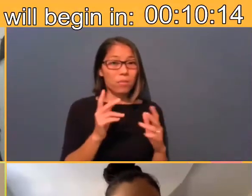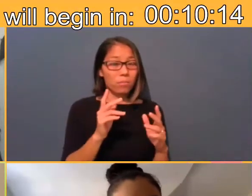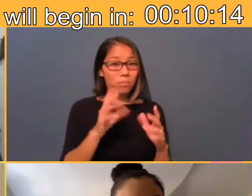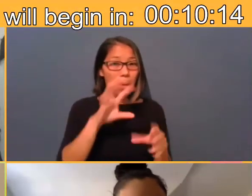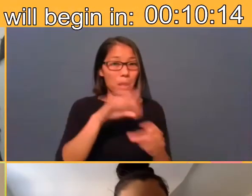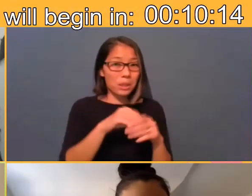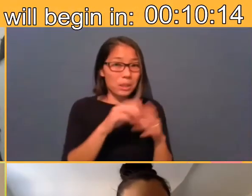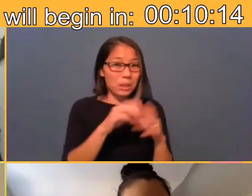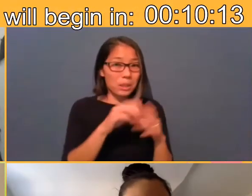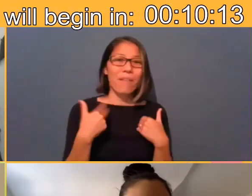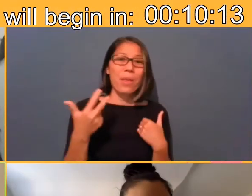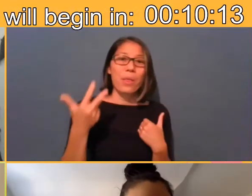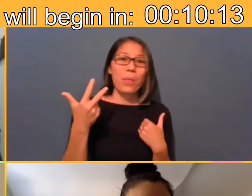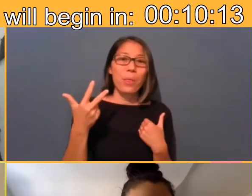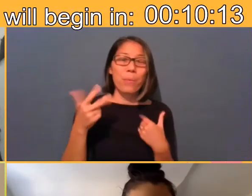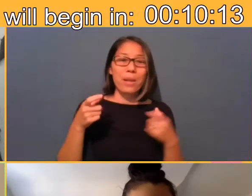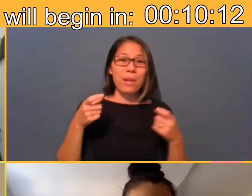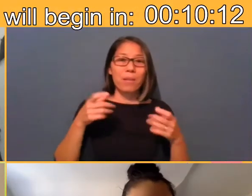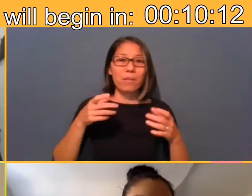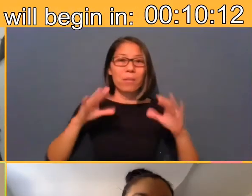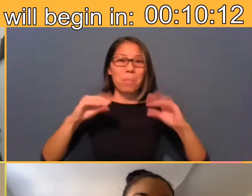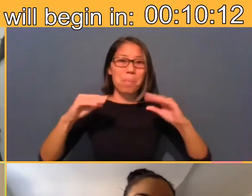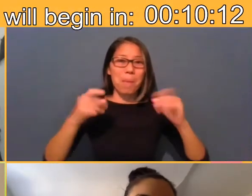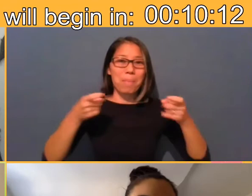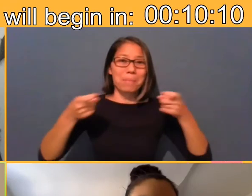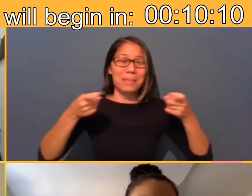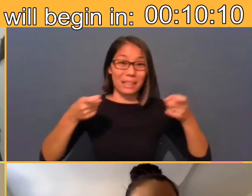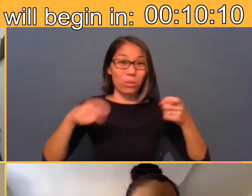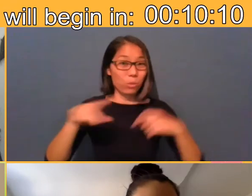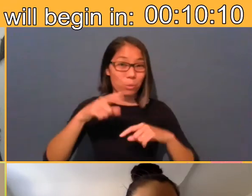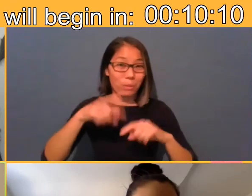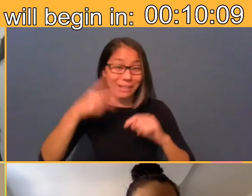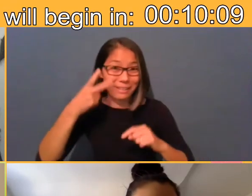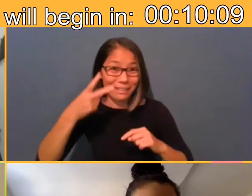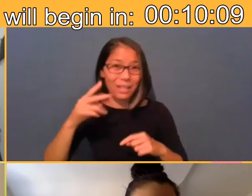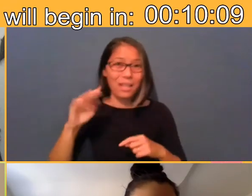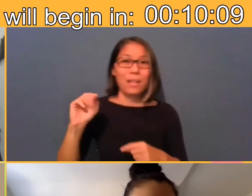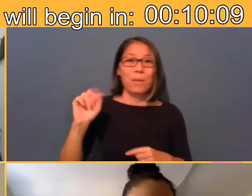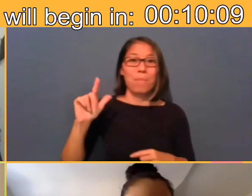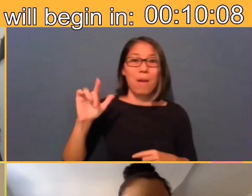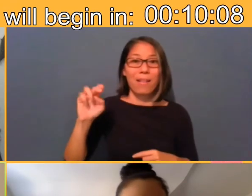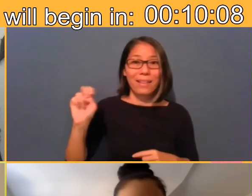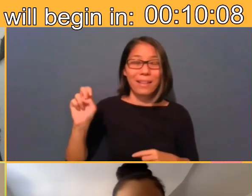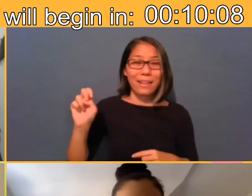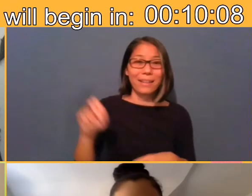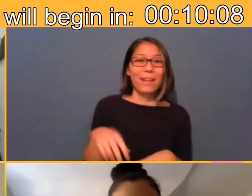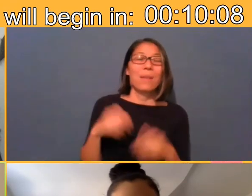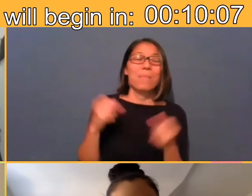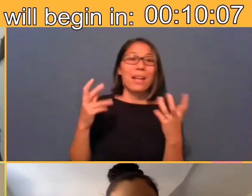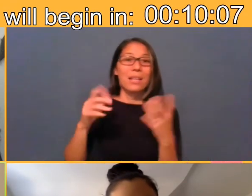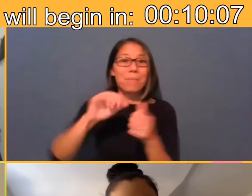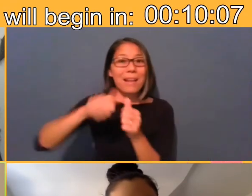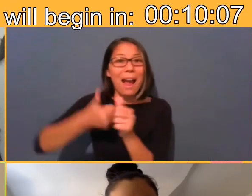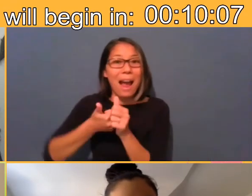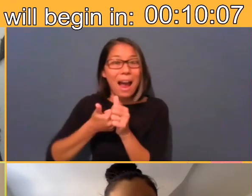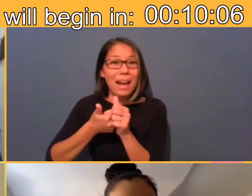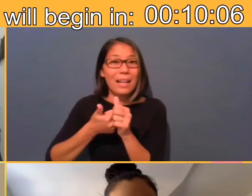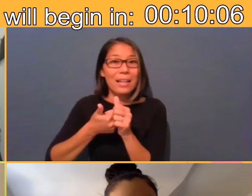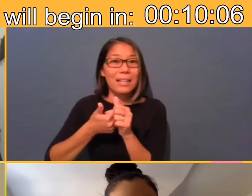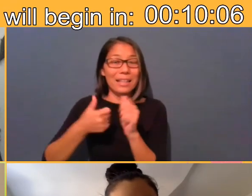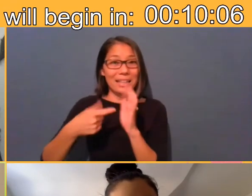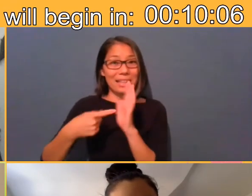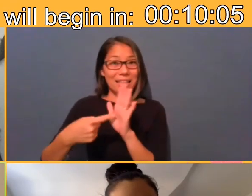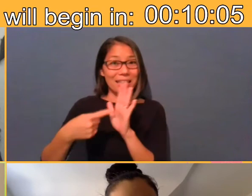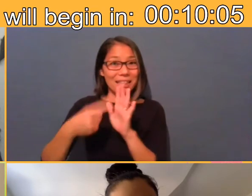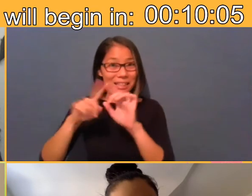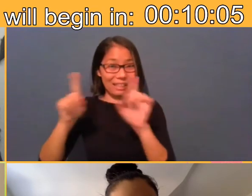you don't see. There's Marlene, there's a lot of behind the scenes designers, but there's also two young men